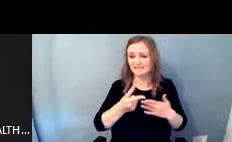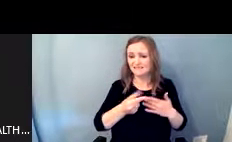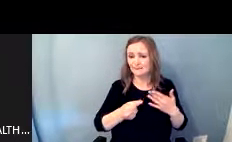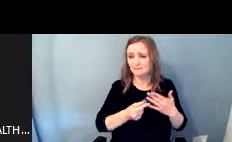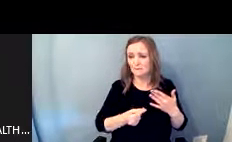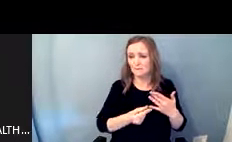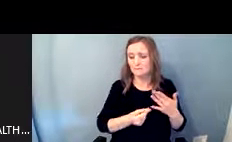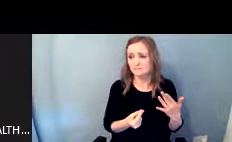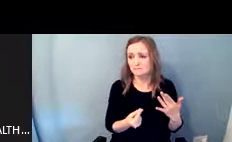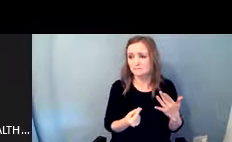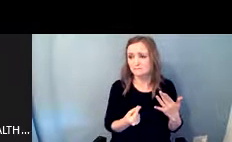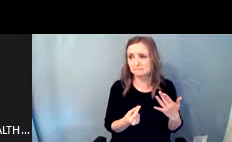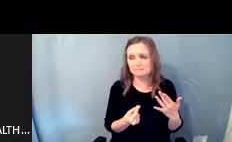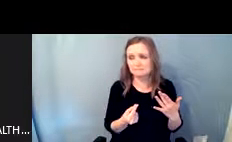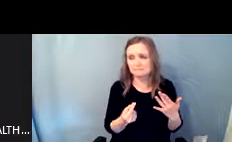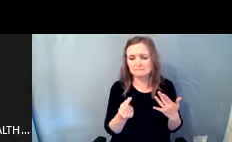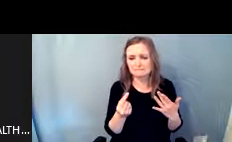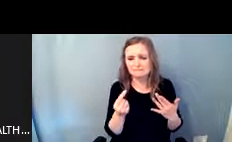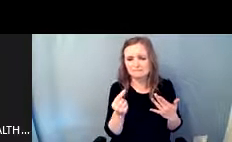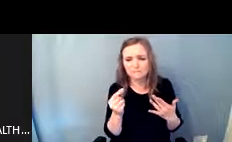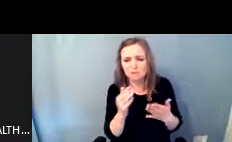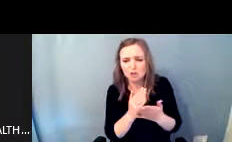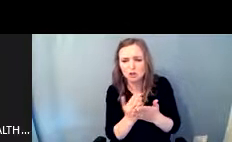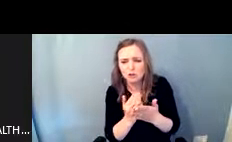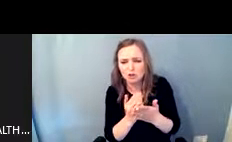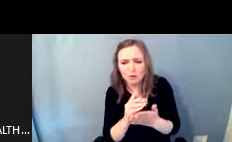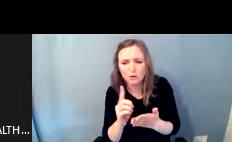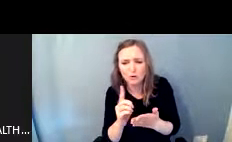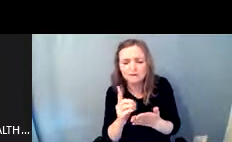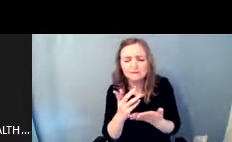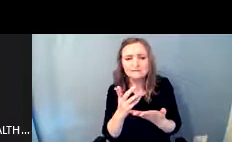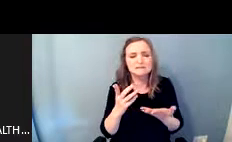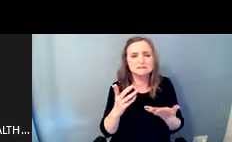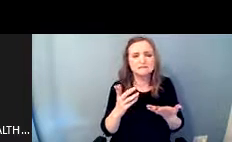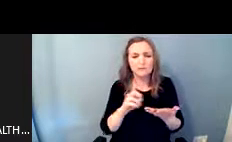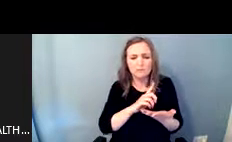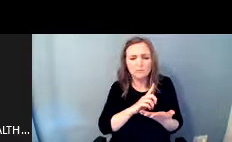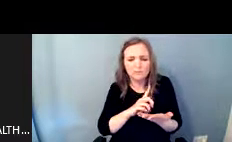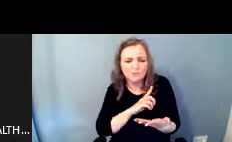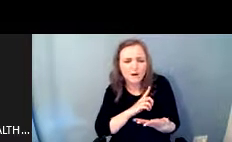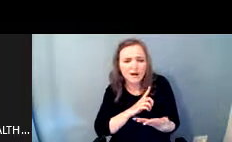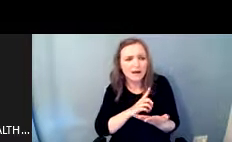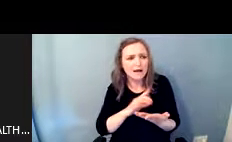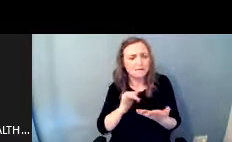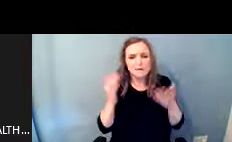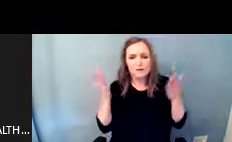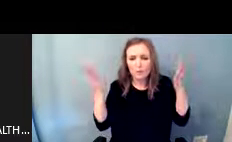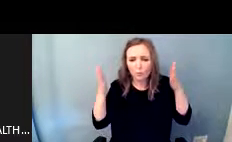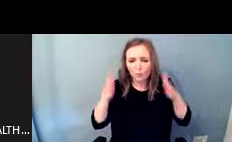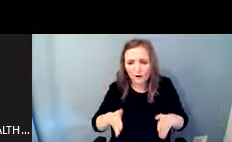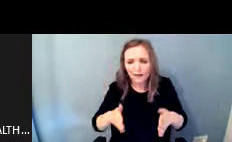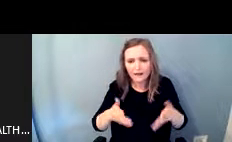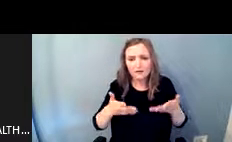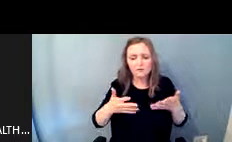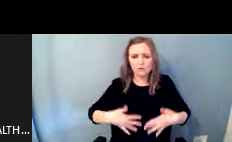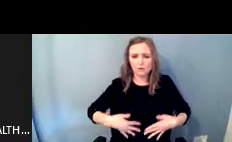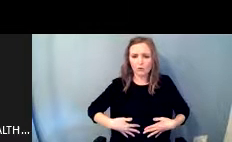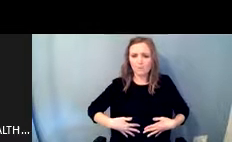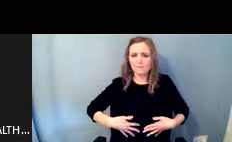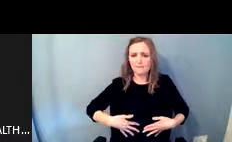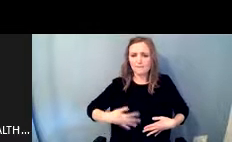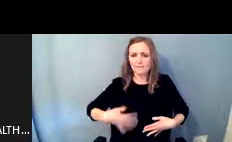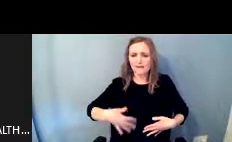weight loss or some persistent undiagnosed abdominal pain. And historically, we know that these people